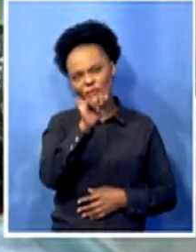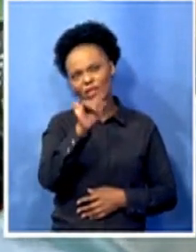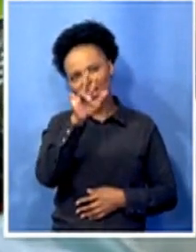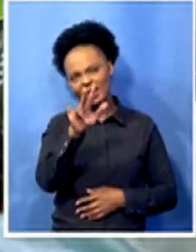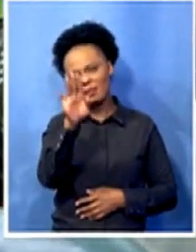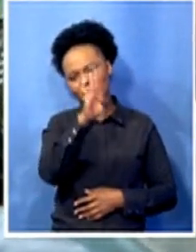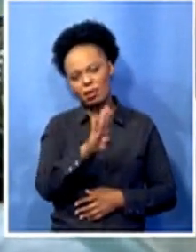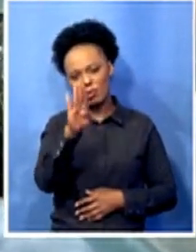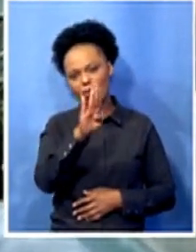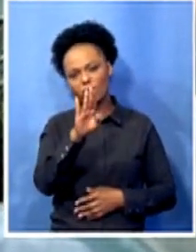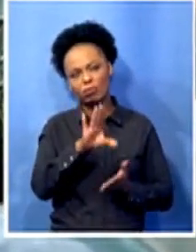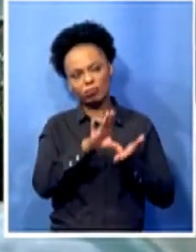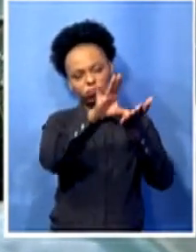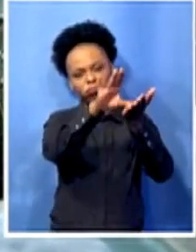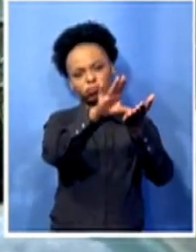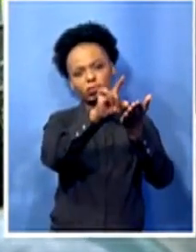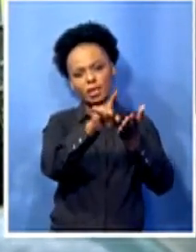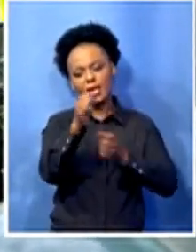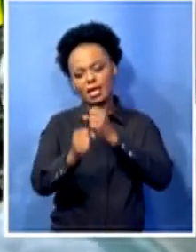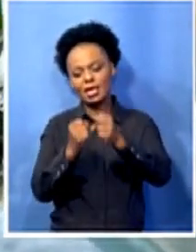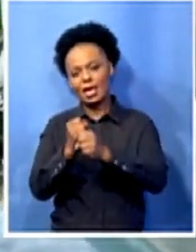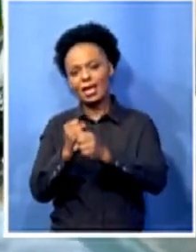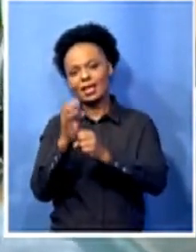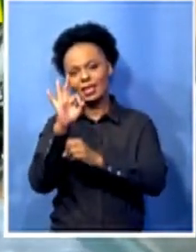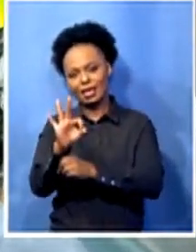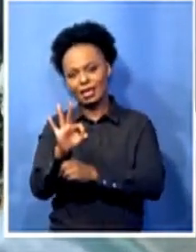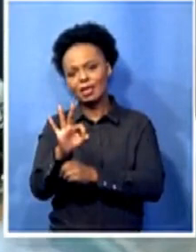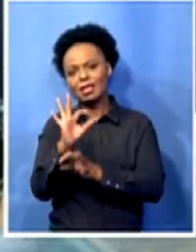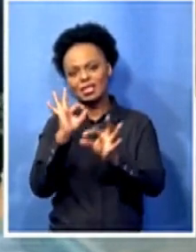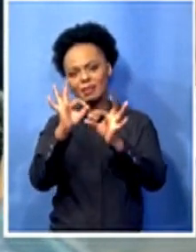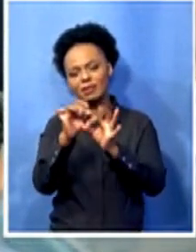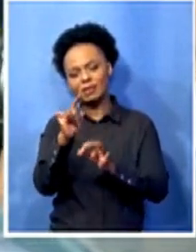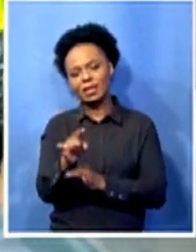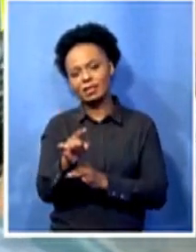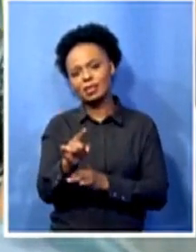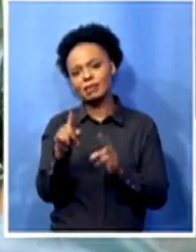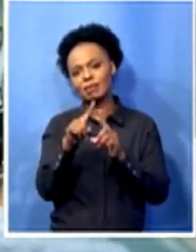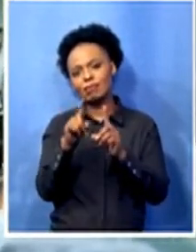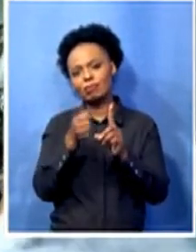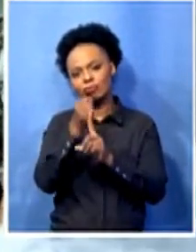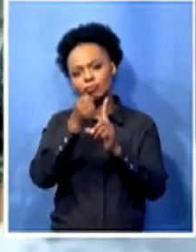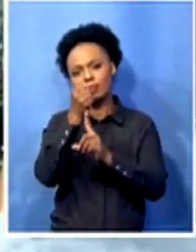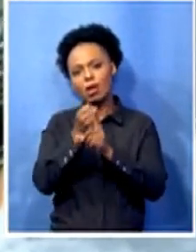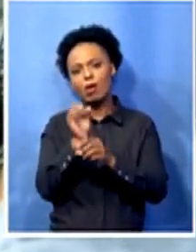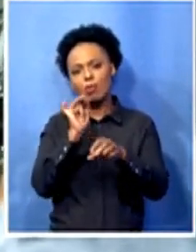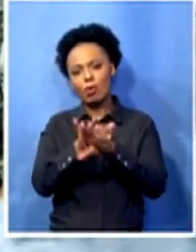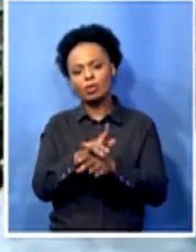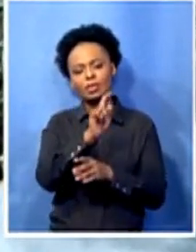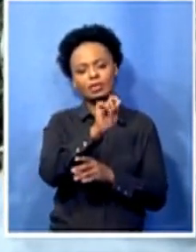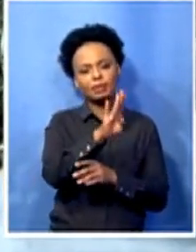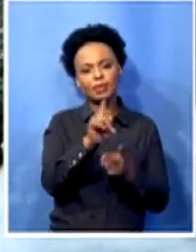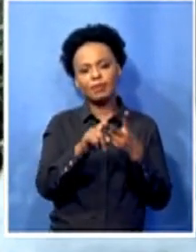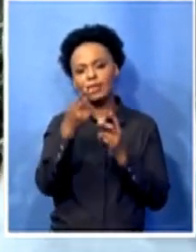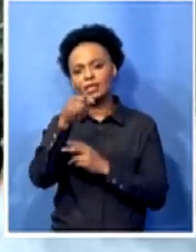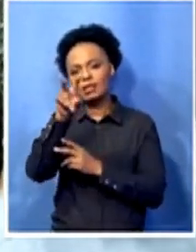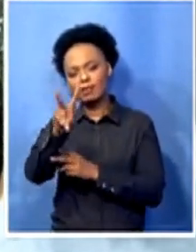years, despite significant losses in the fight against both pandemics. While the government has a central role